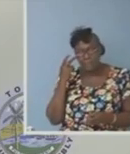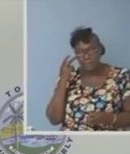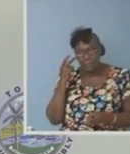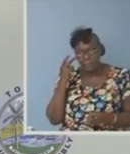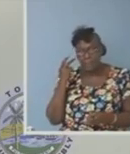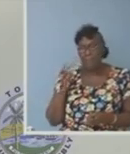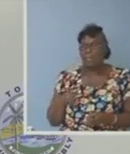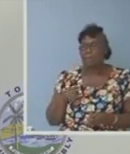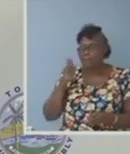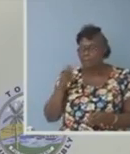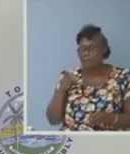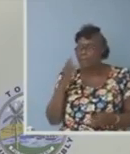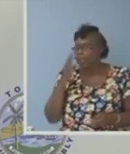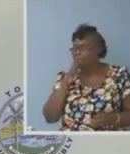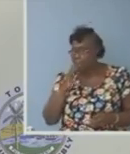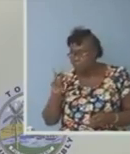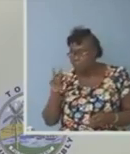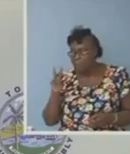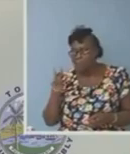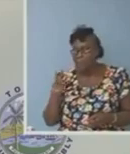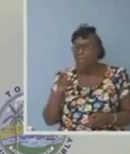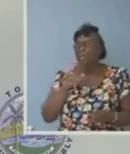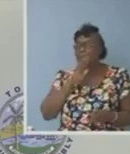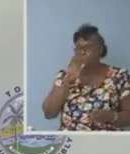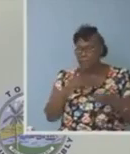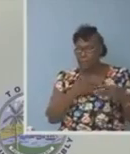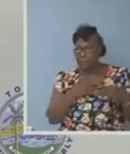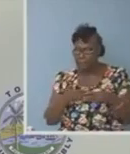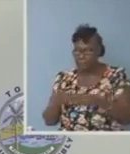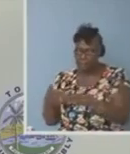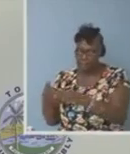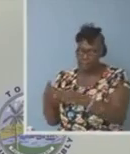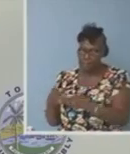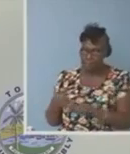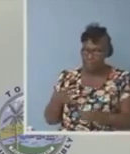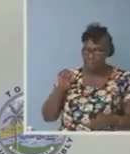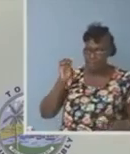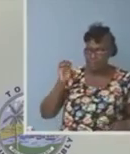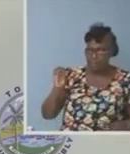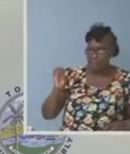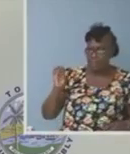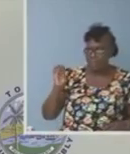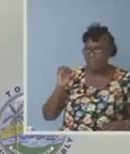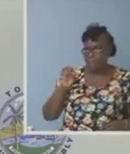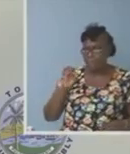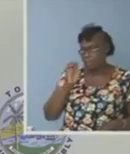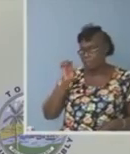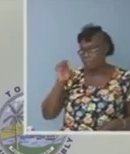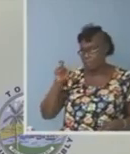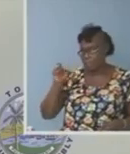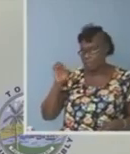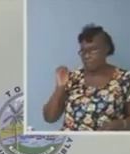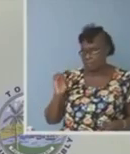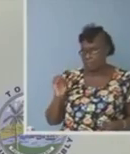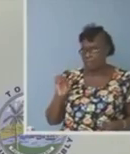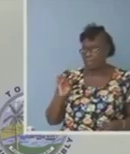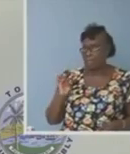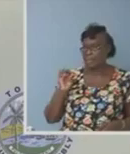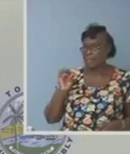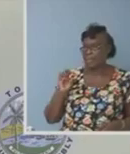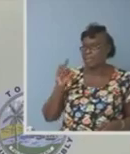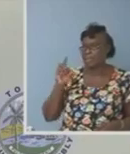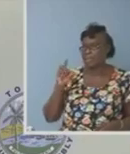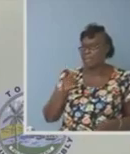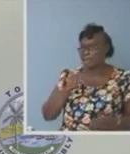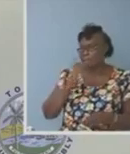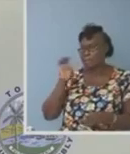of the information and be so guided. As far as CSEC and CAPE, again, there's no definitive decision on